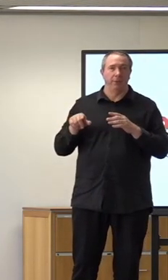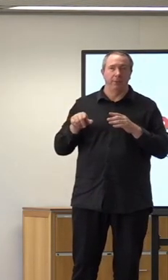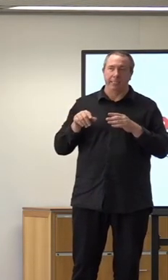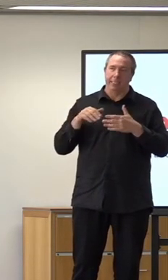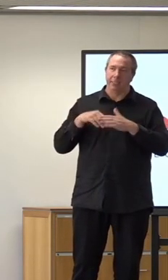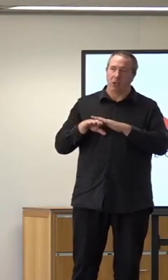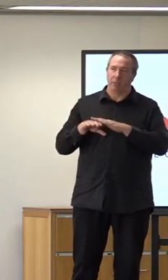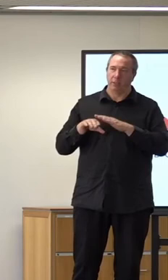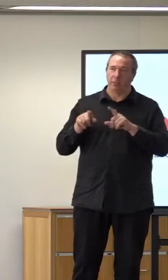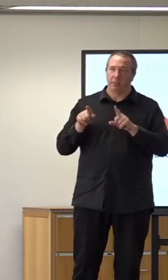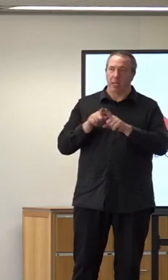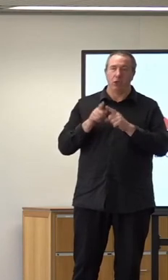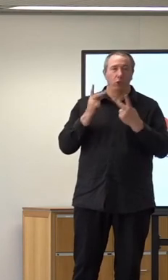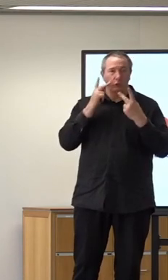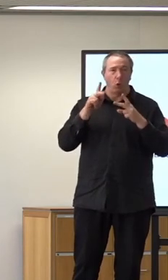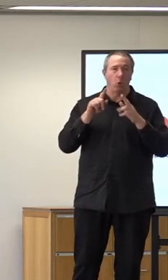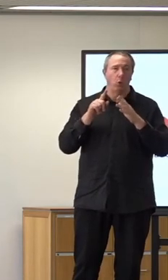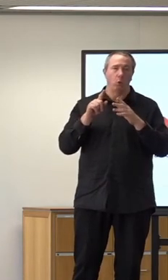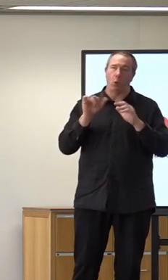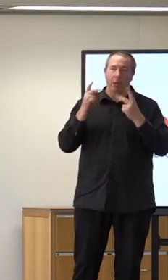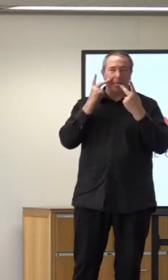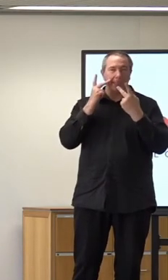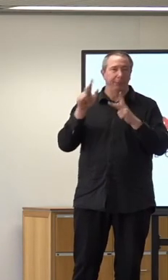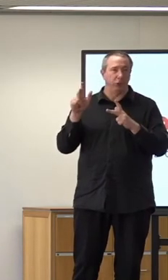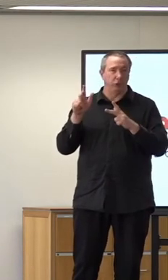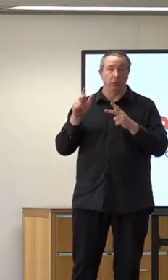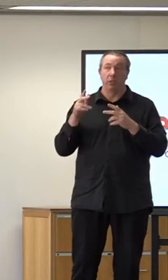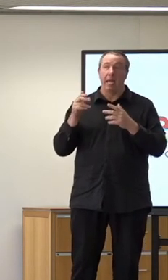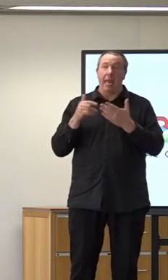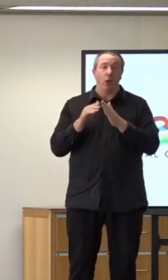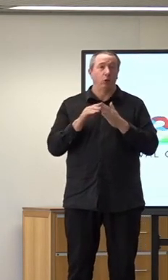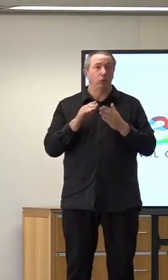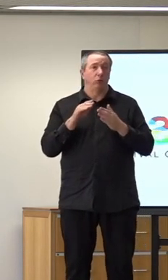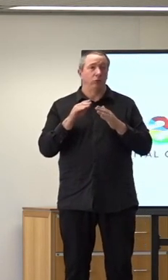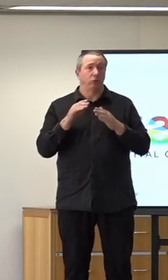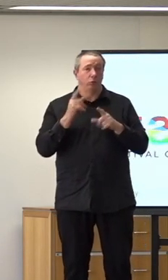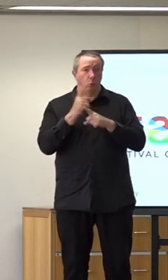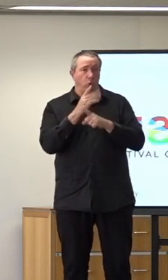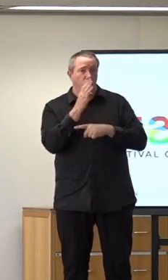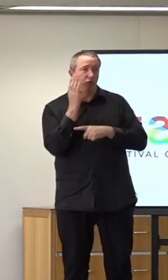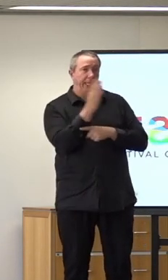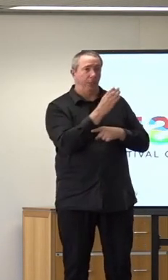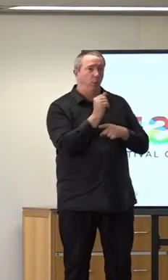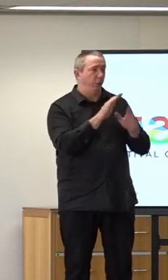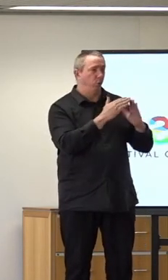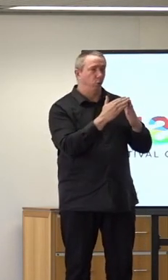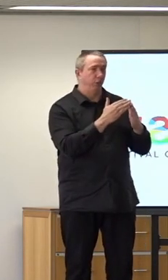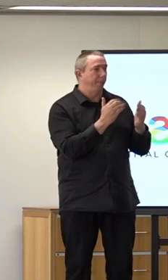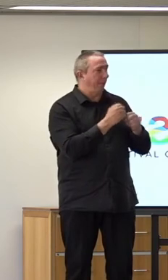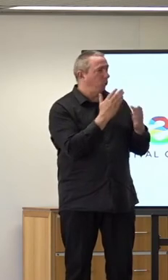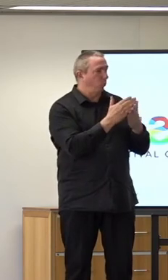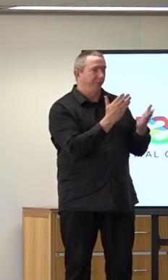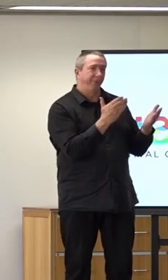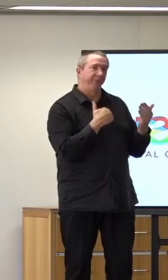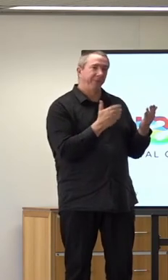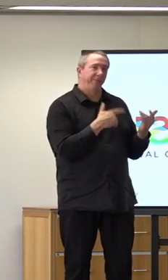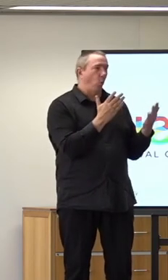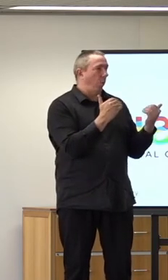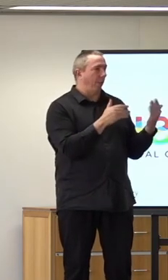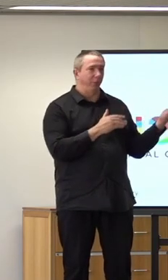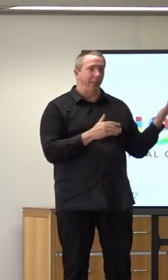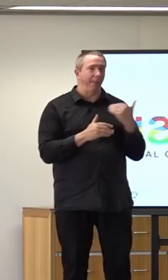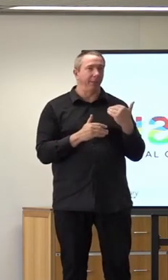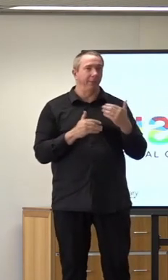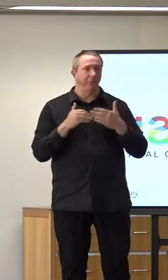that show or exhibition, how to speak directly to that community to make sure that they feel welcome and are able to attend.